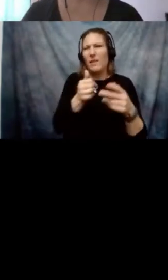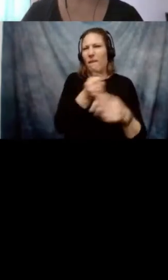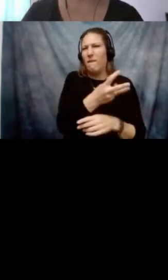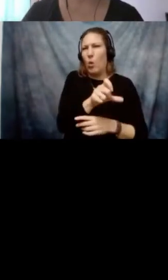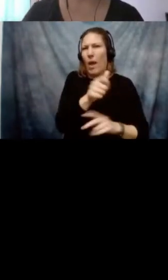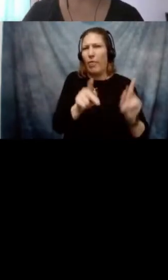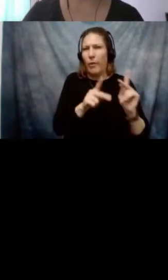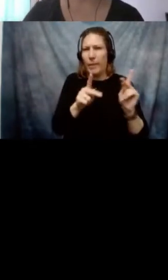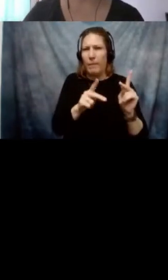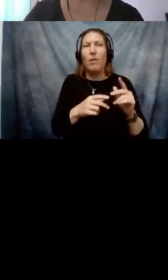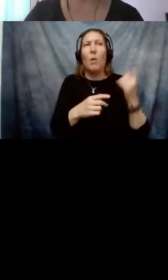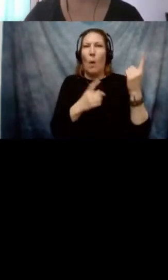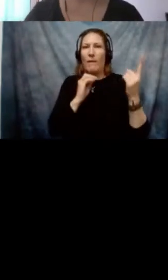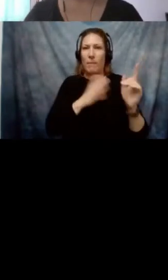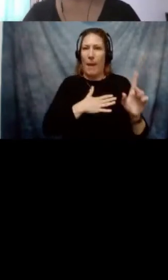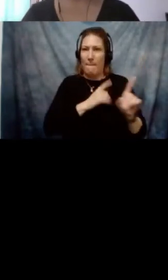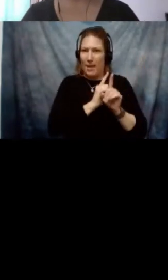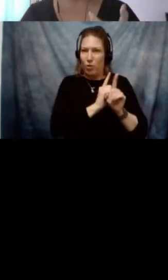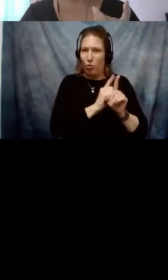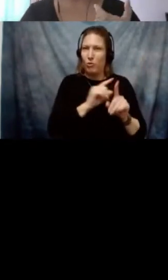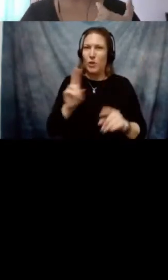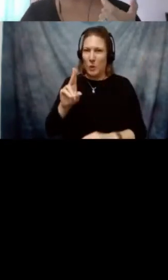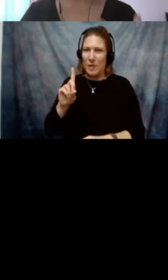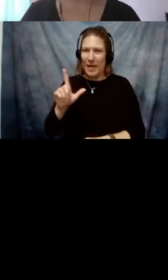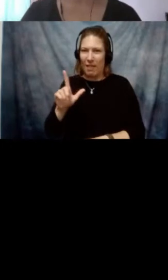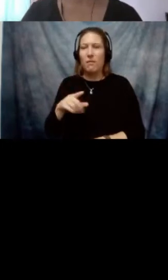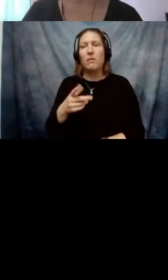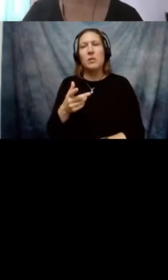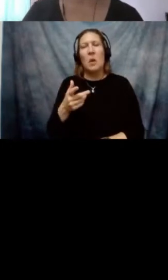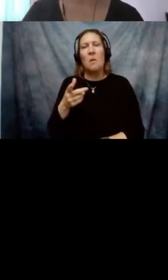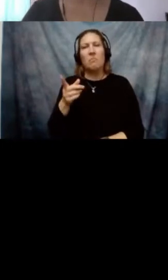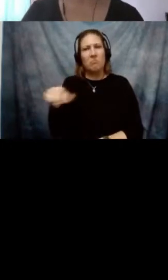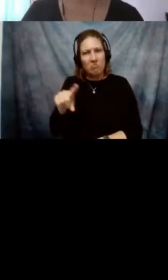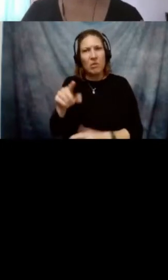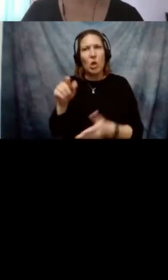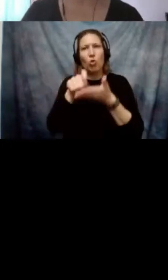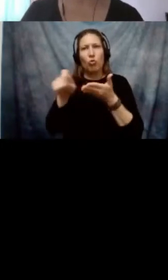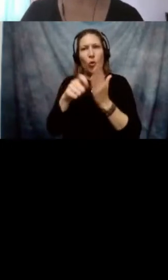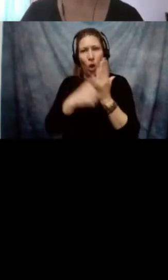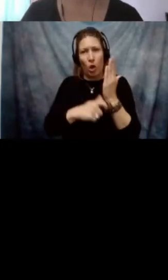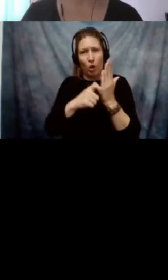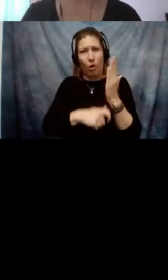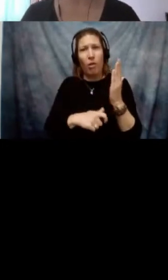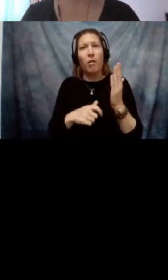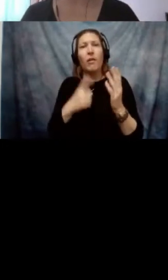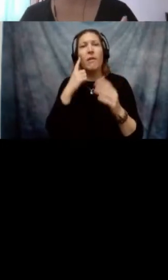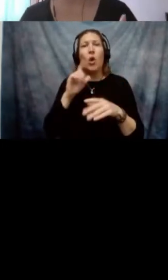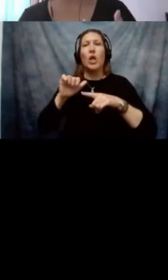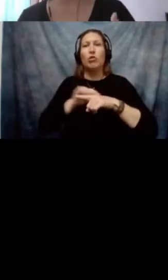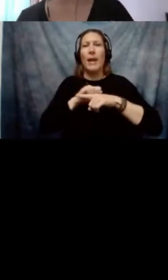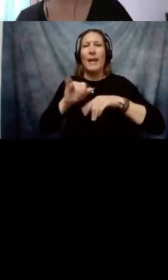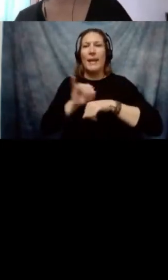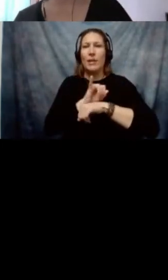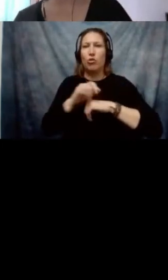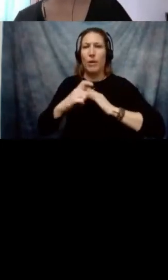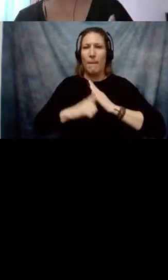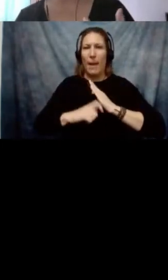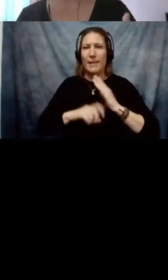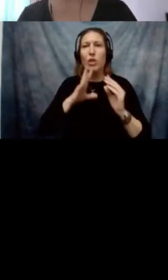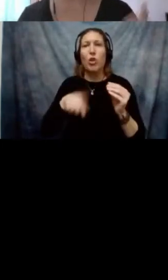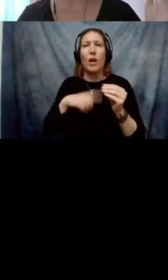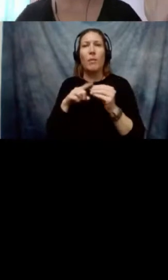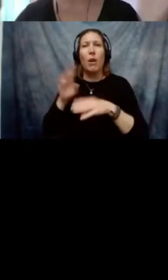in UDL. And there's actually an article that was written for Training Industry magazine that talks about how corporate training is designed for people in